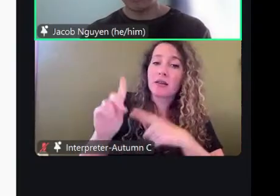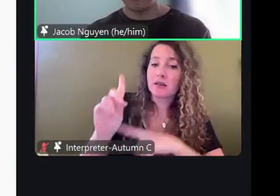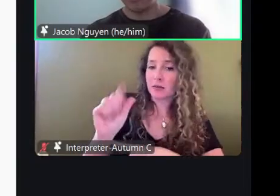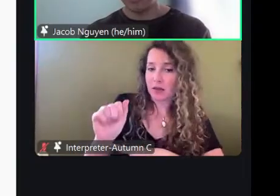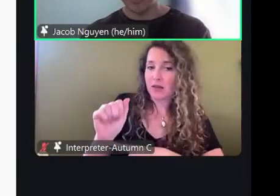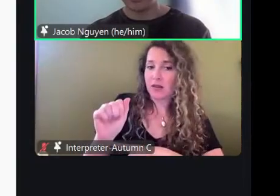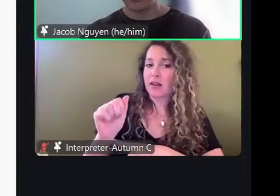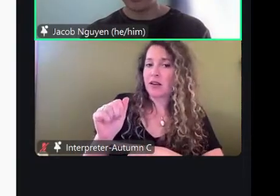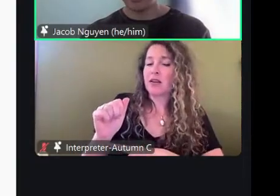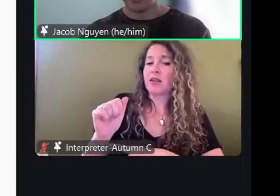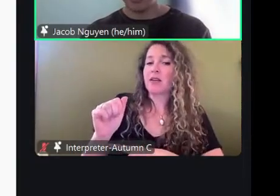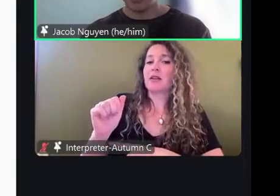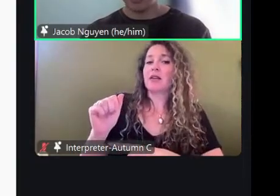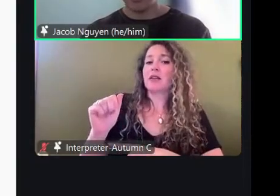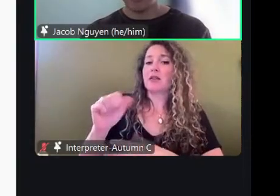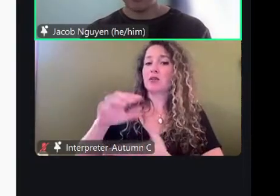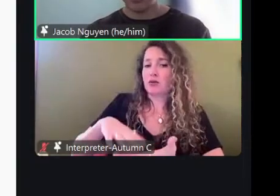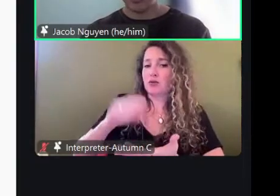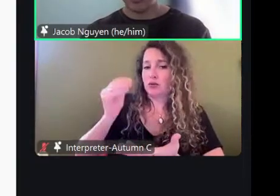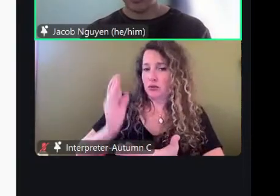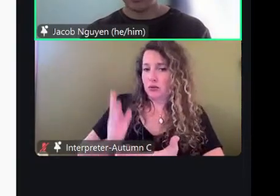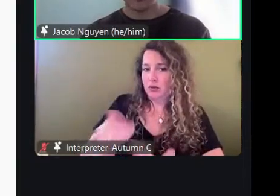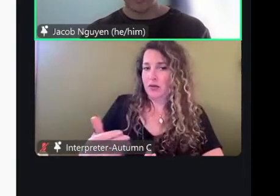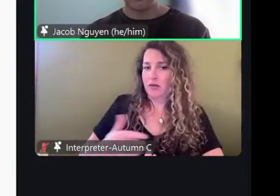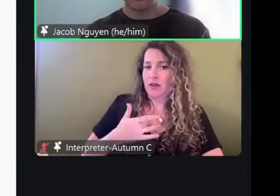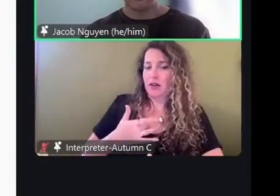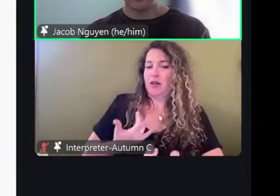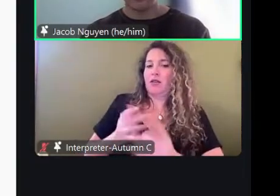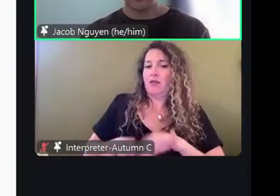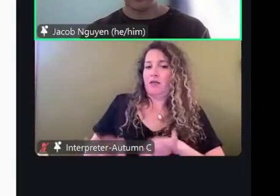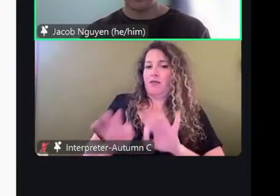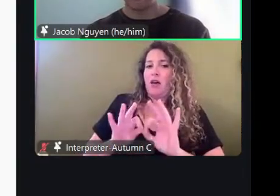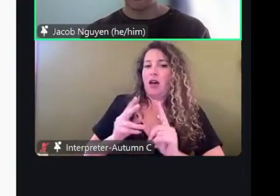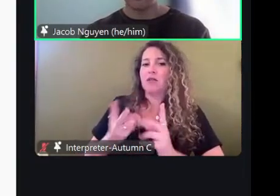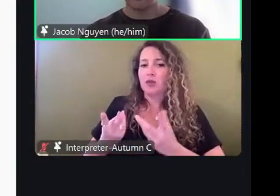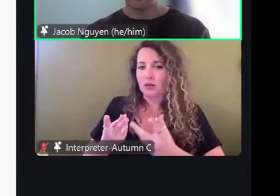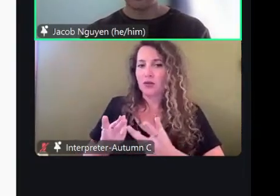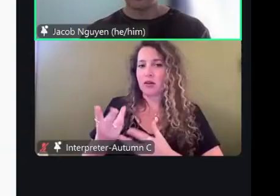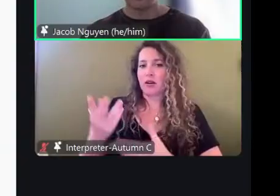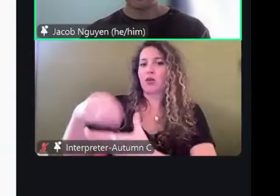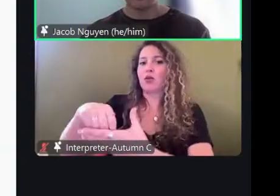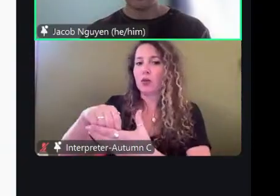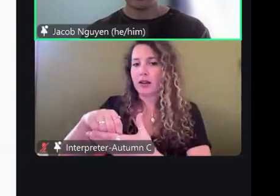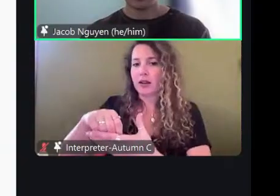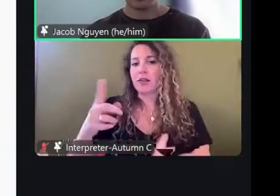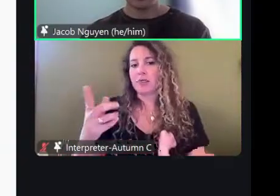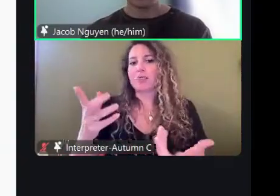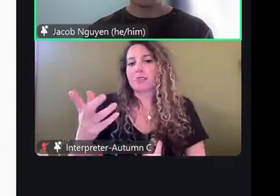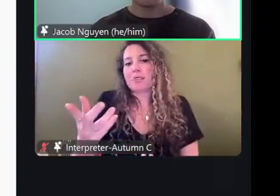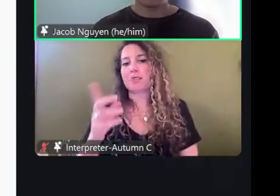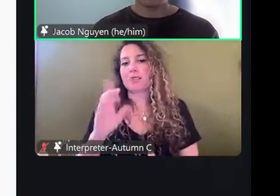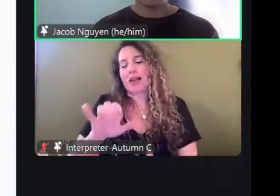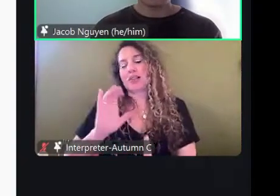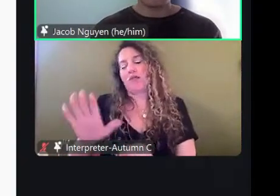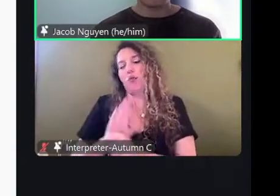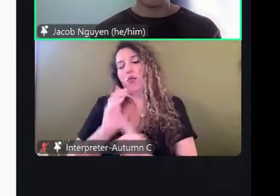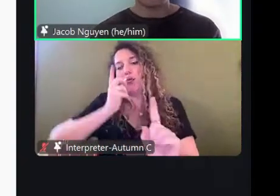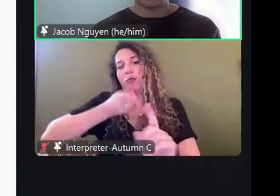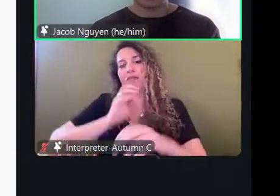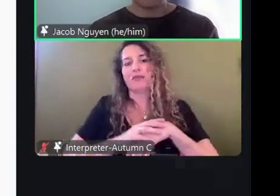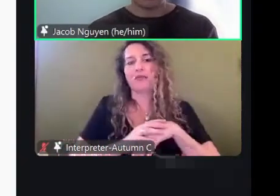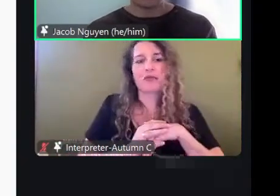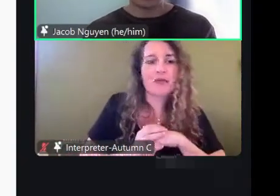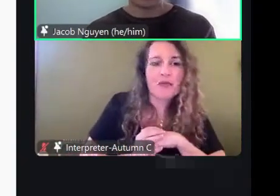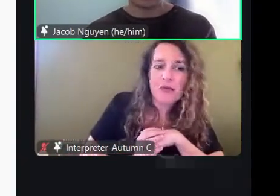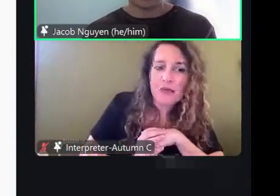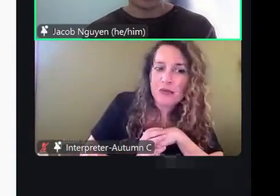valued perspective in medicine. And so that is ultimately our goal. So some considerations